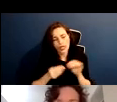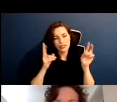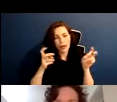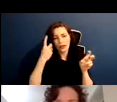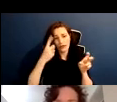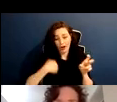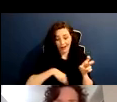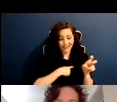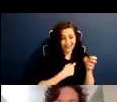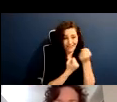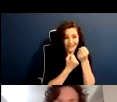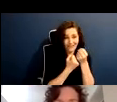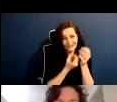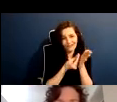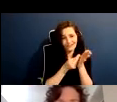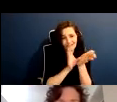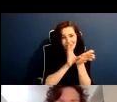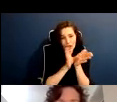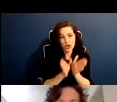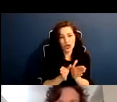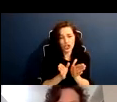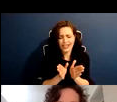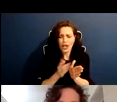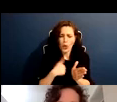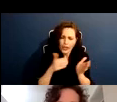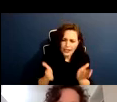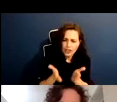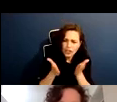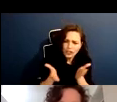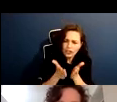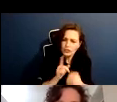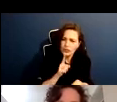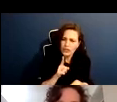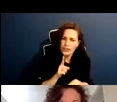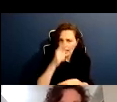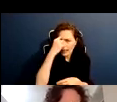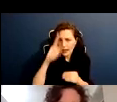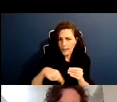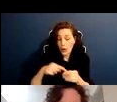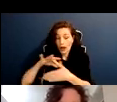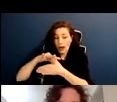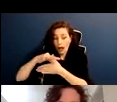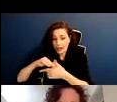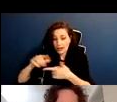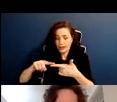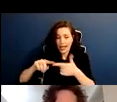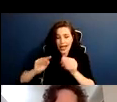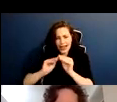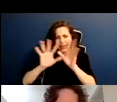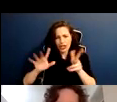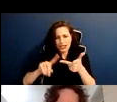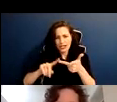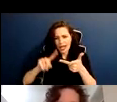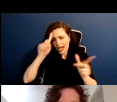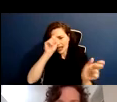funders, we often encourage people to look at it through context, clarity, and the vision and authorship that you bring to